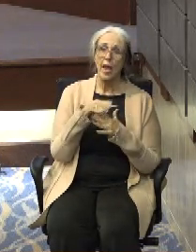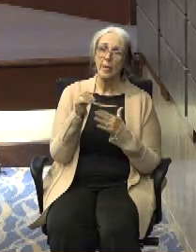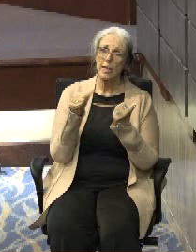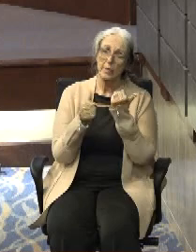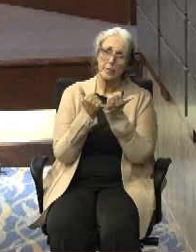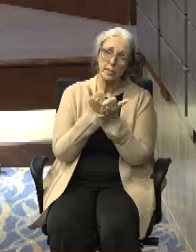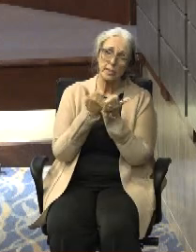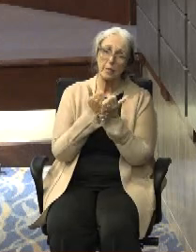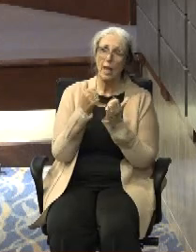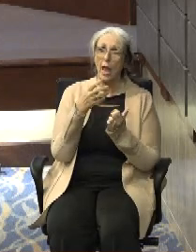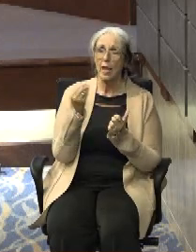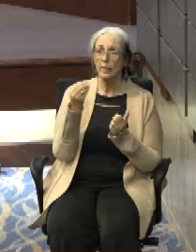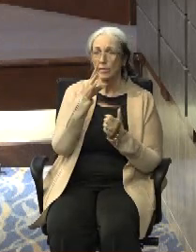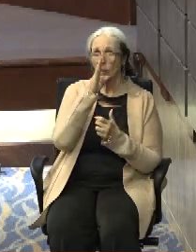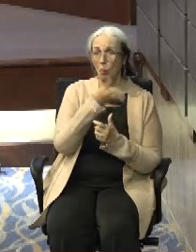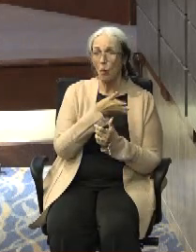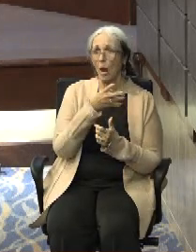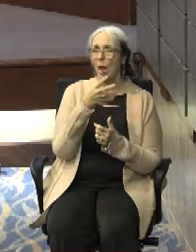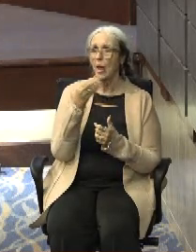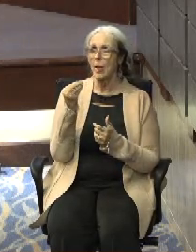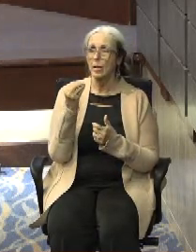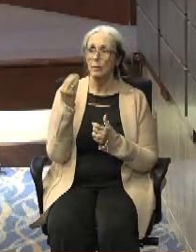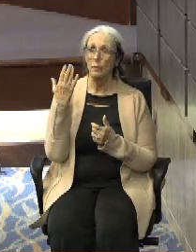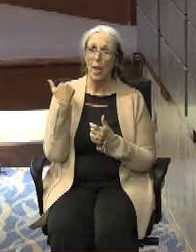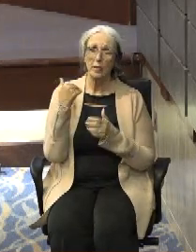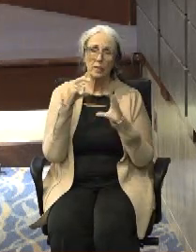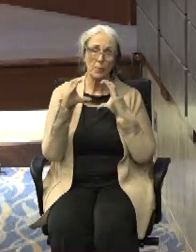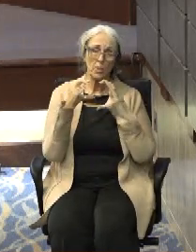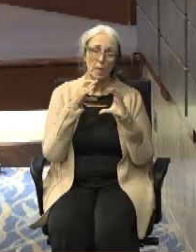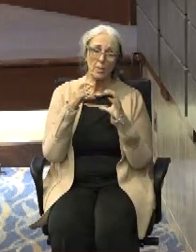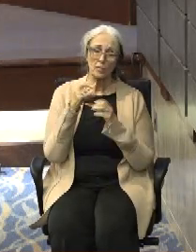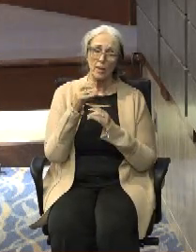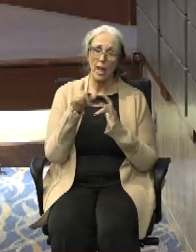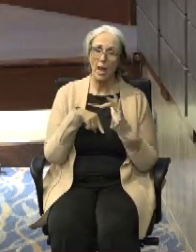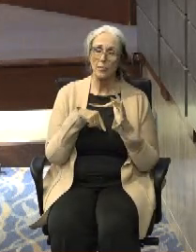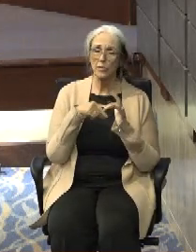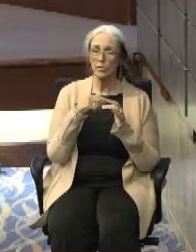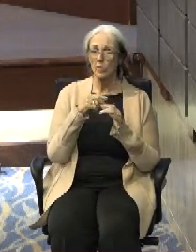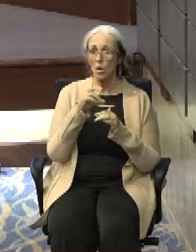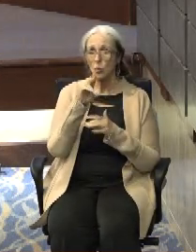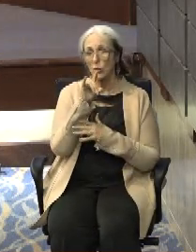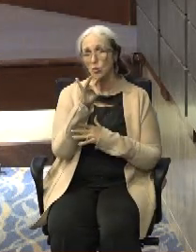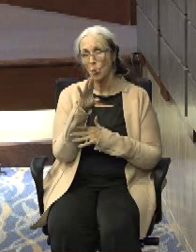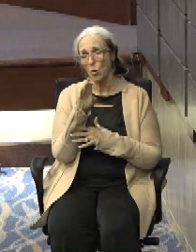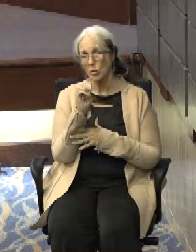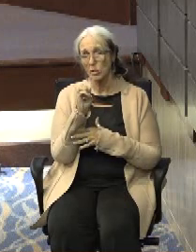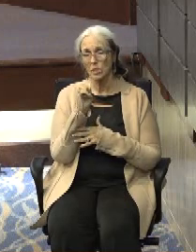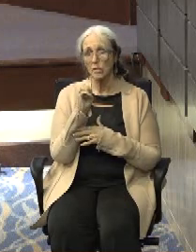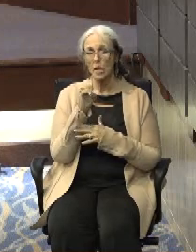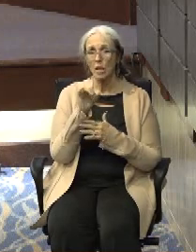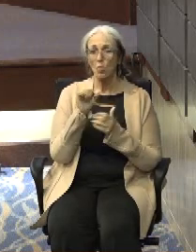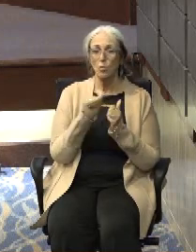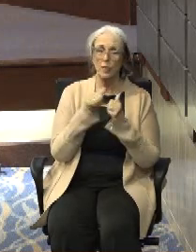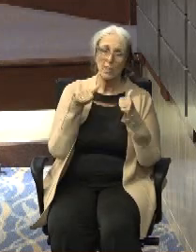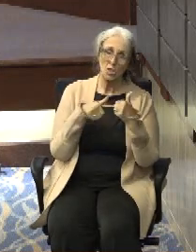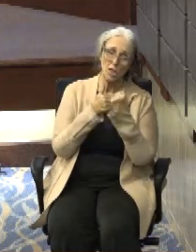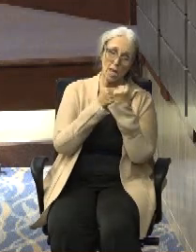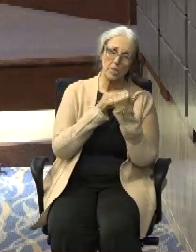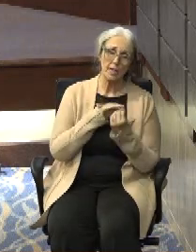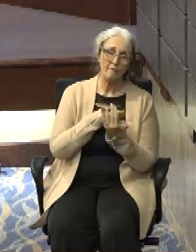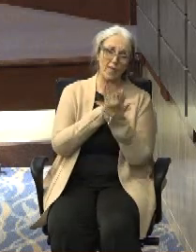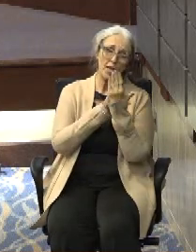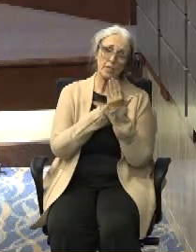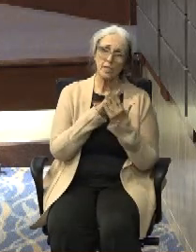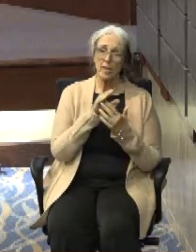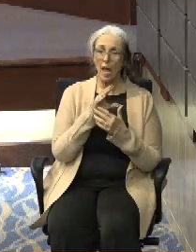and clarification have been ignored. The opacity and communication of absence of readily available resources have compounded the challenges I face in